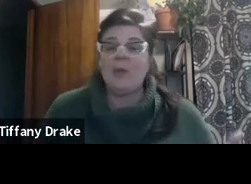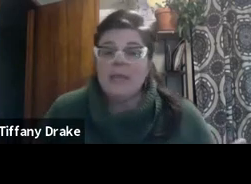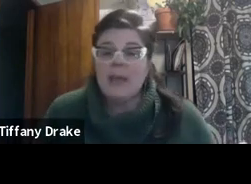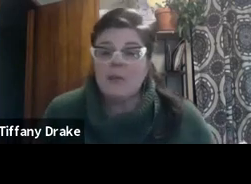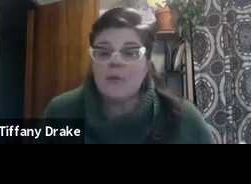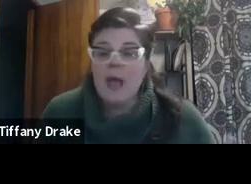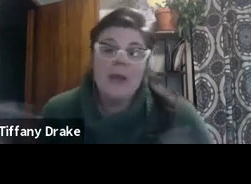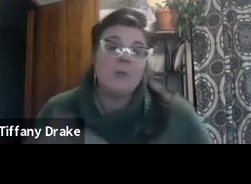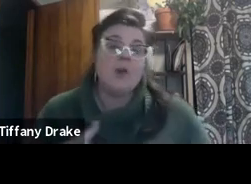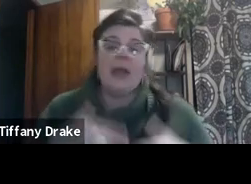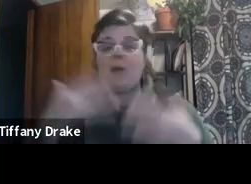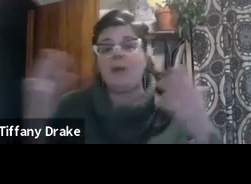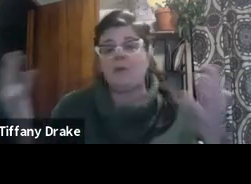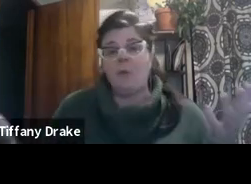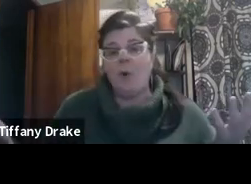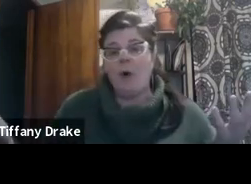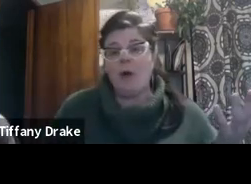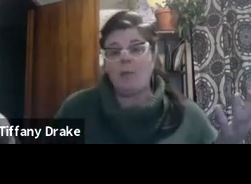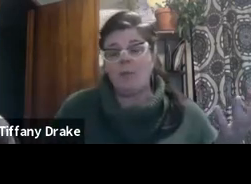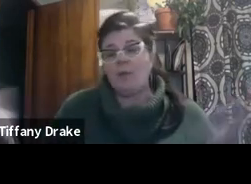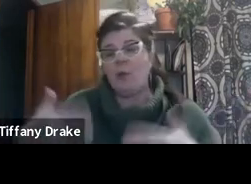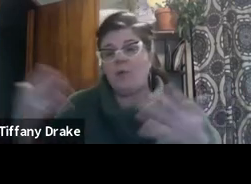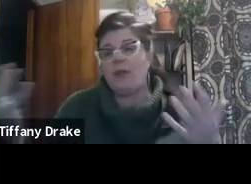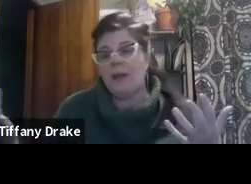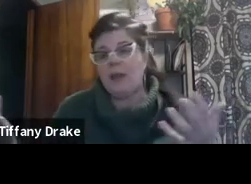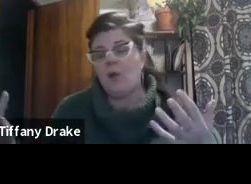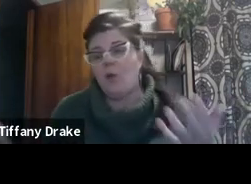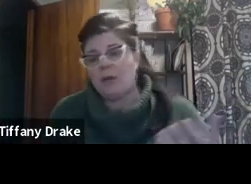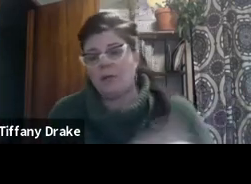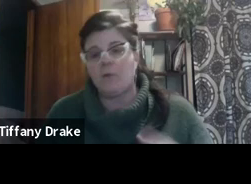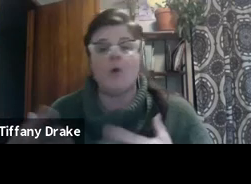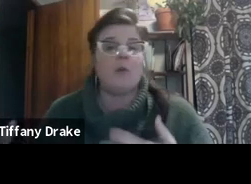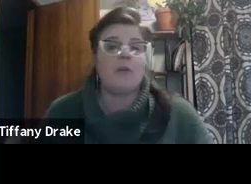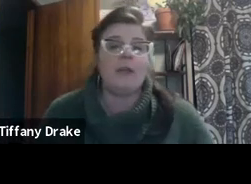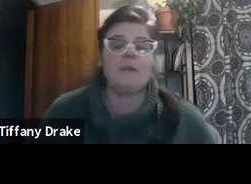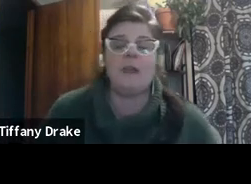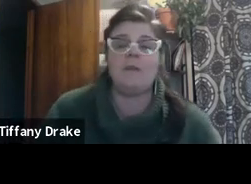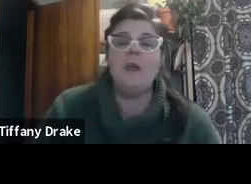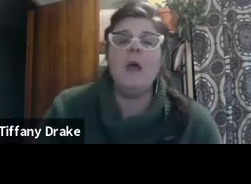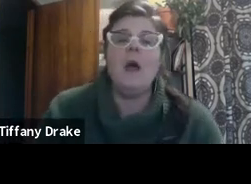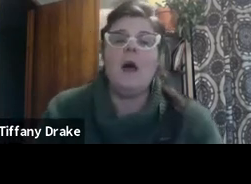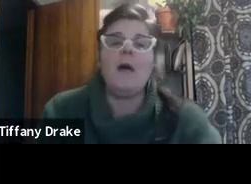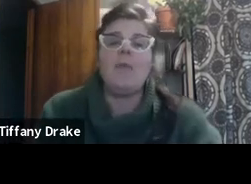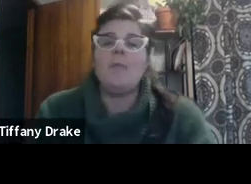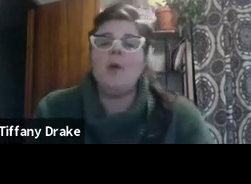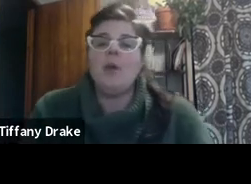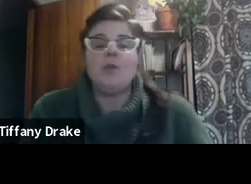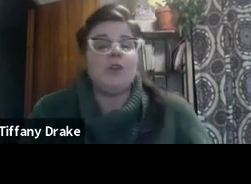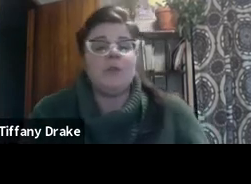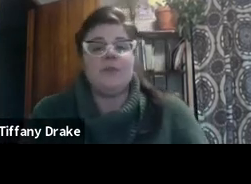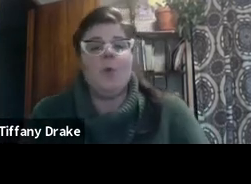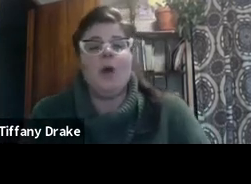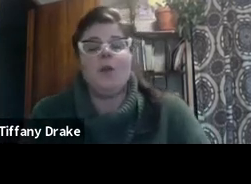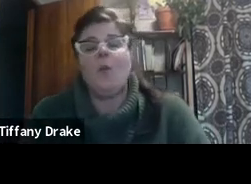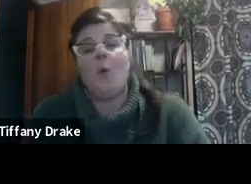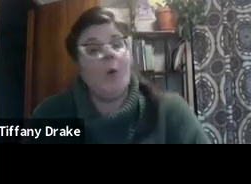a counting exercise where you're counting for four, you know, breathing in, holding for four, those kinds of things. You can do